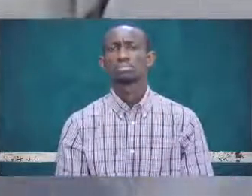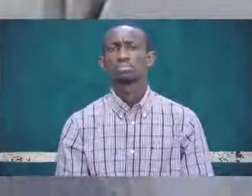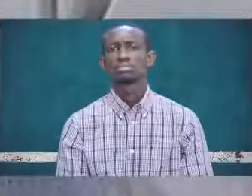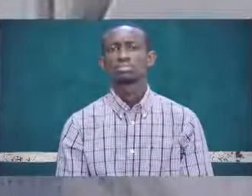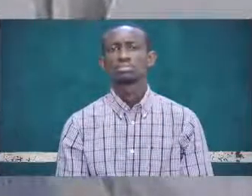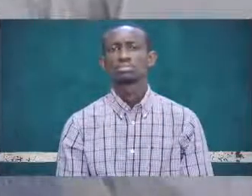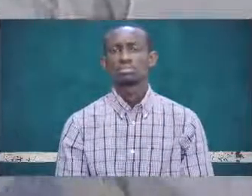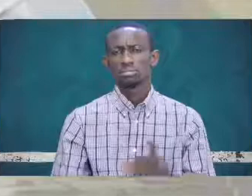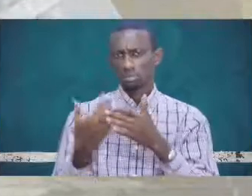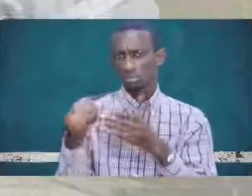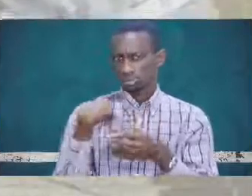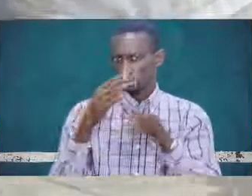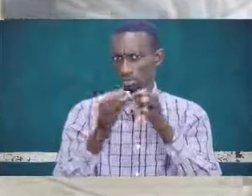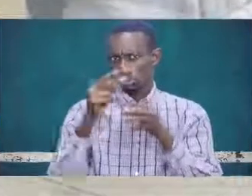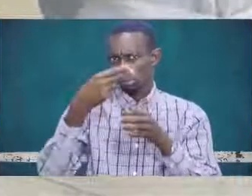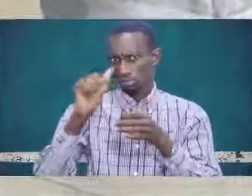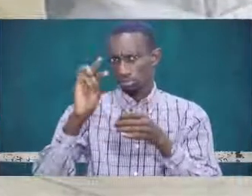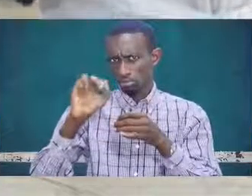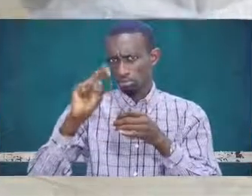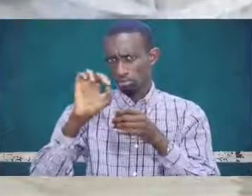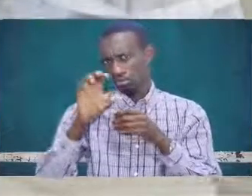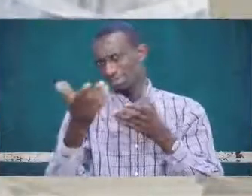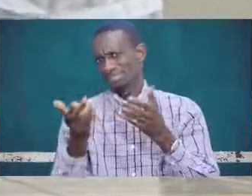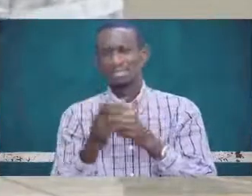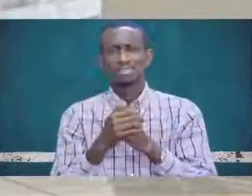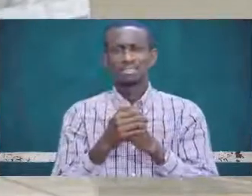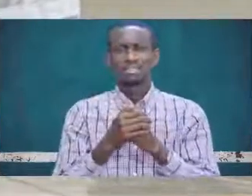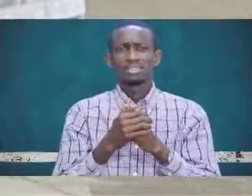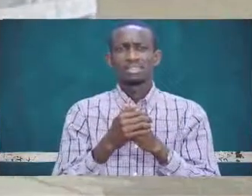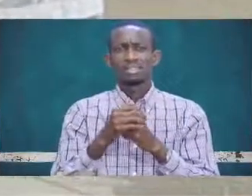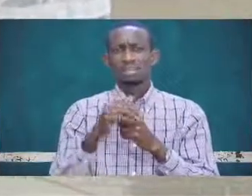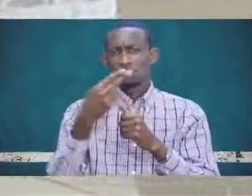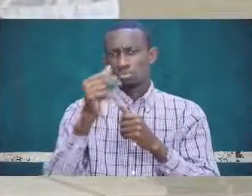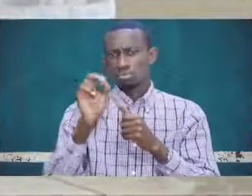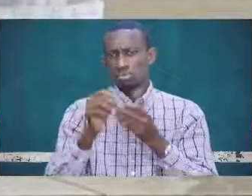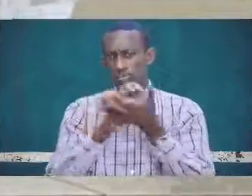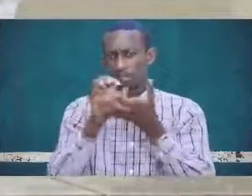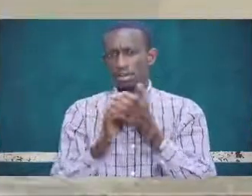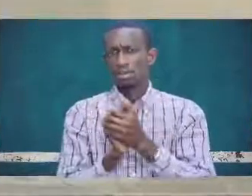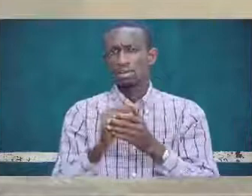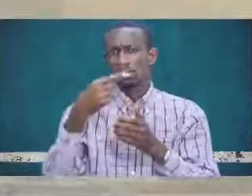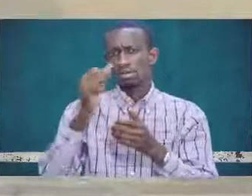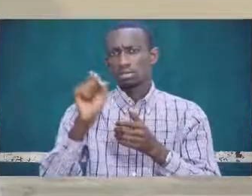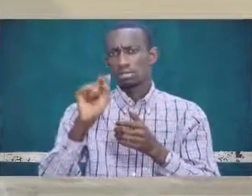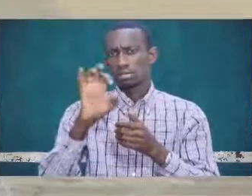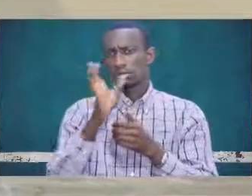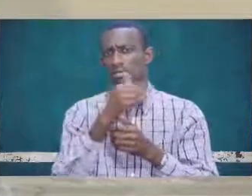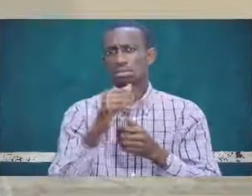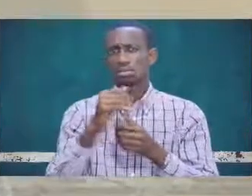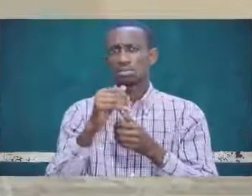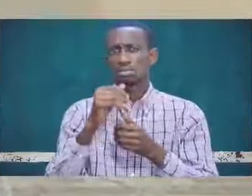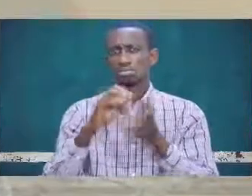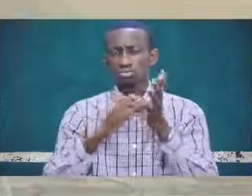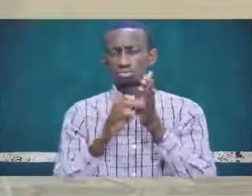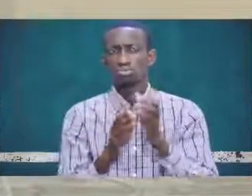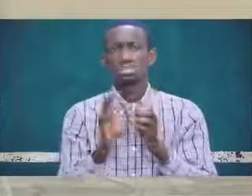I mentioned about some of the enzymes that are found in a gastric juice. We have pepsin. You can